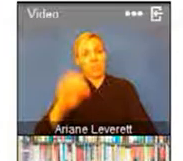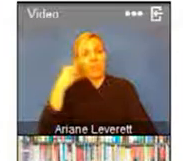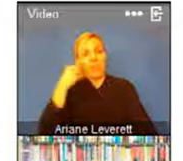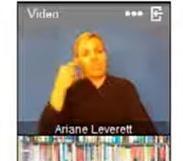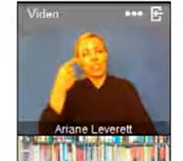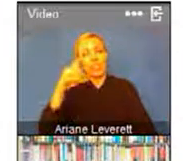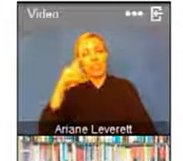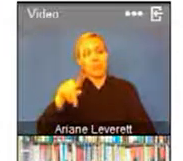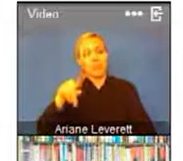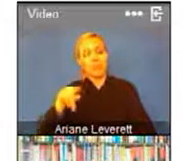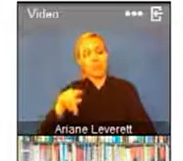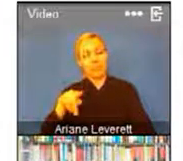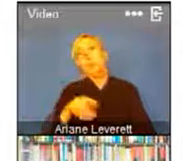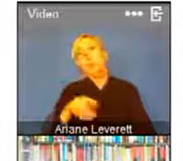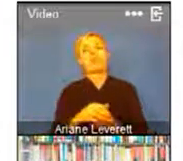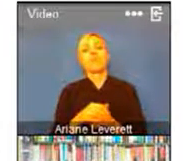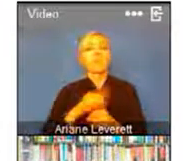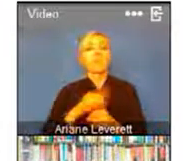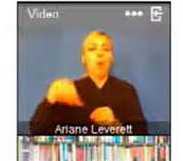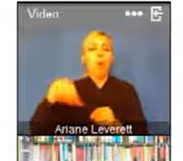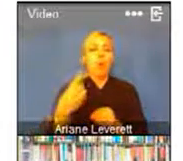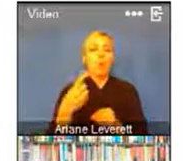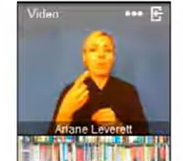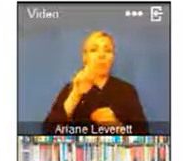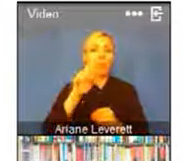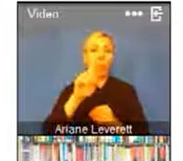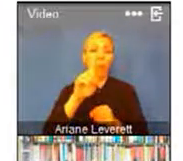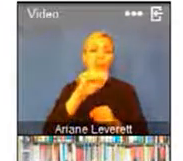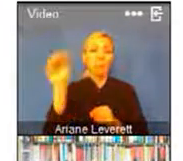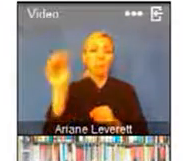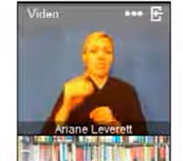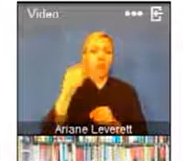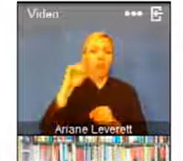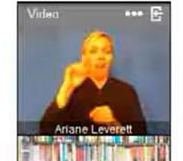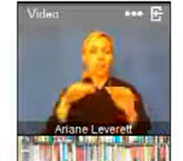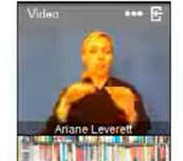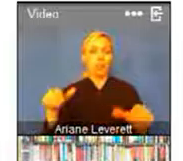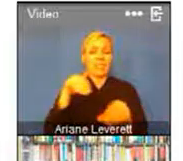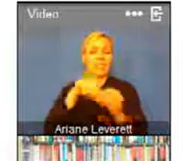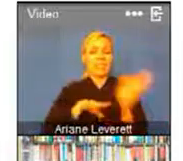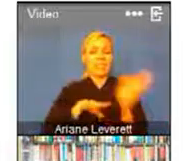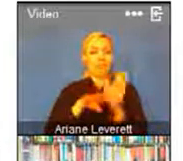the attendance of at least 1 year of early childhood has been proven.